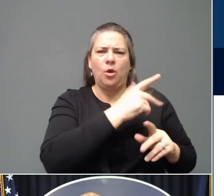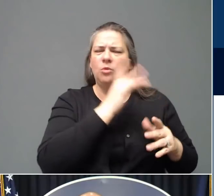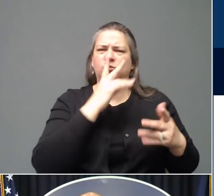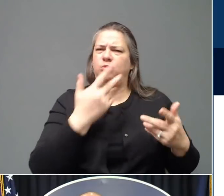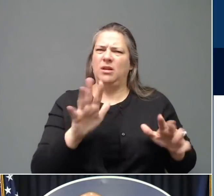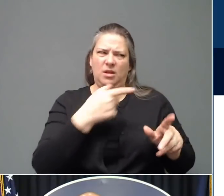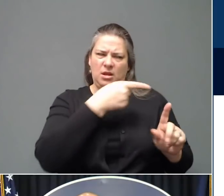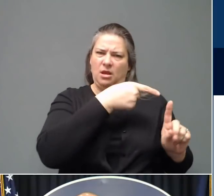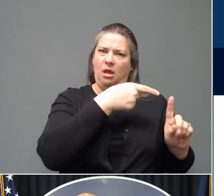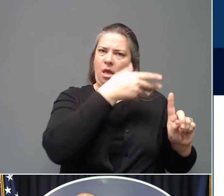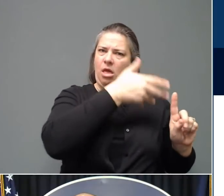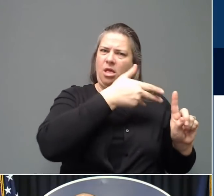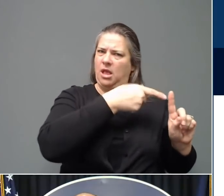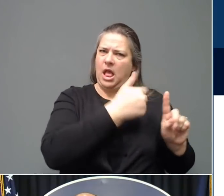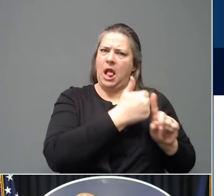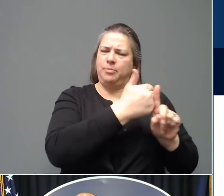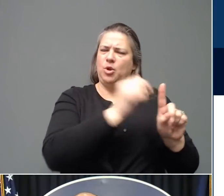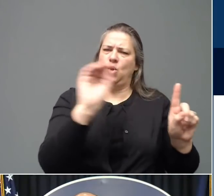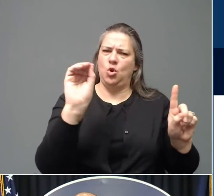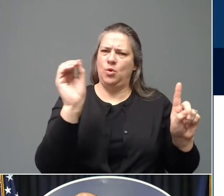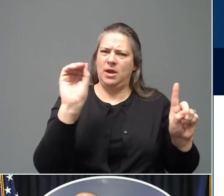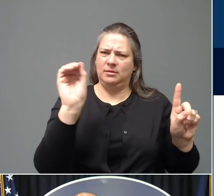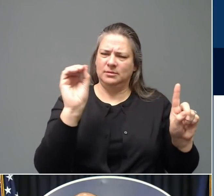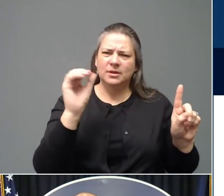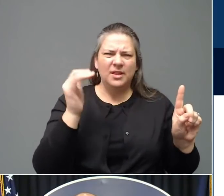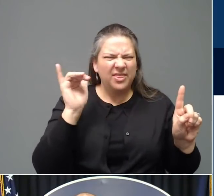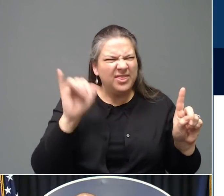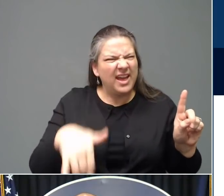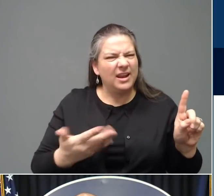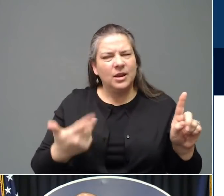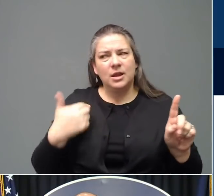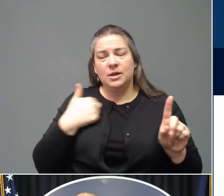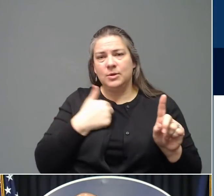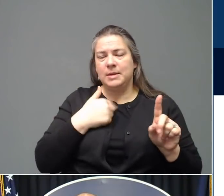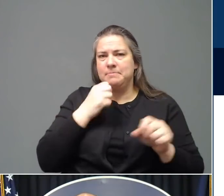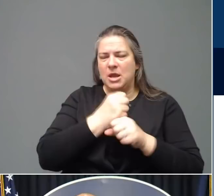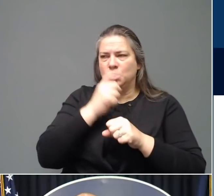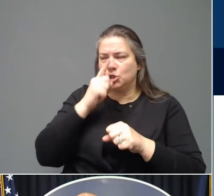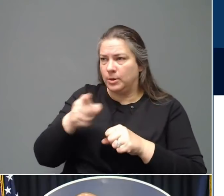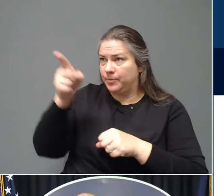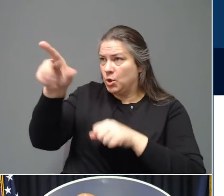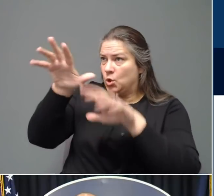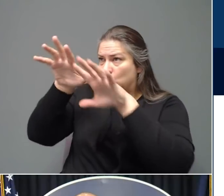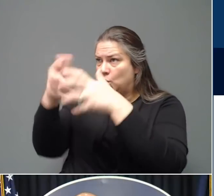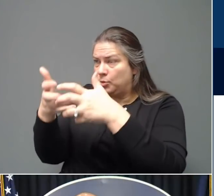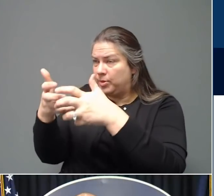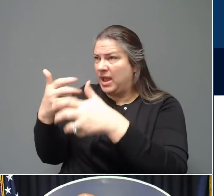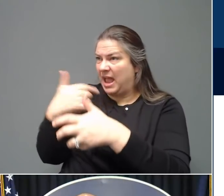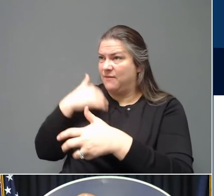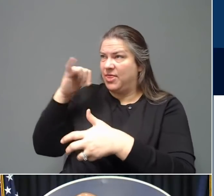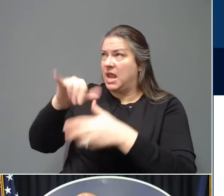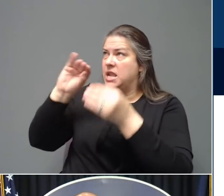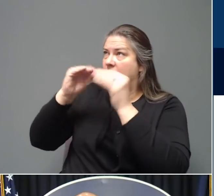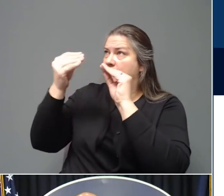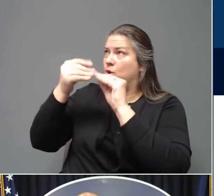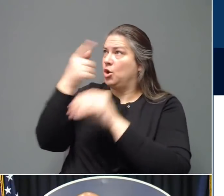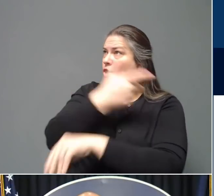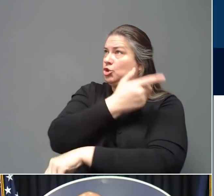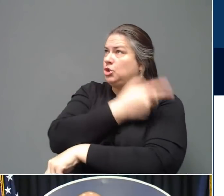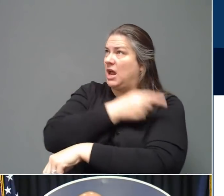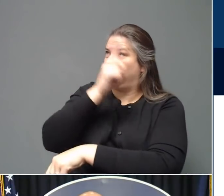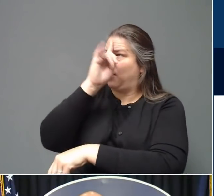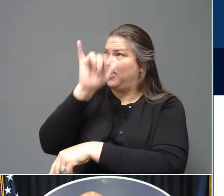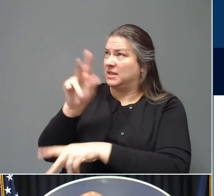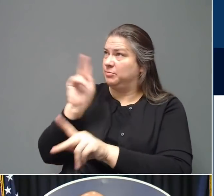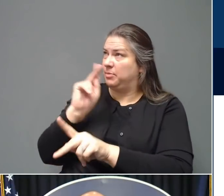concern or hesitancy, it's very difficult because when we allocate certain proportions or numbers of vaccine for specific purposes,